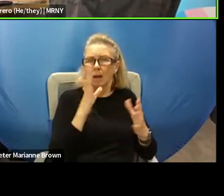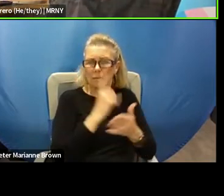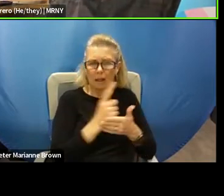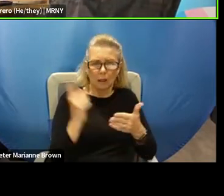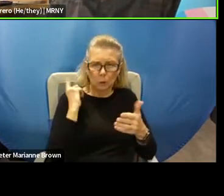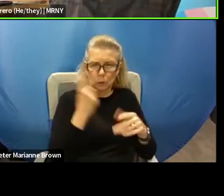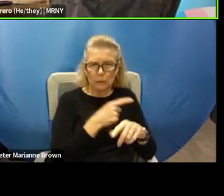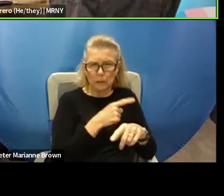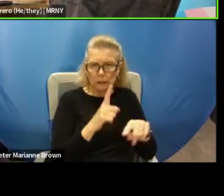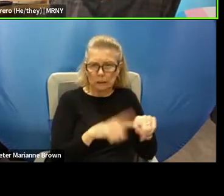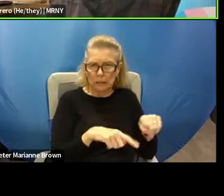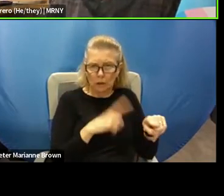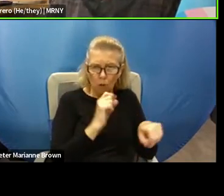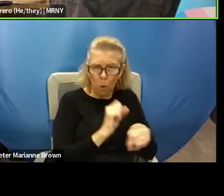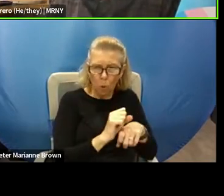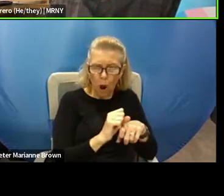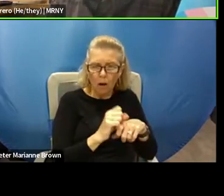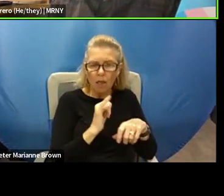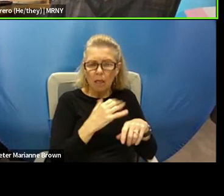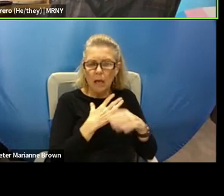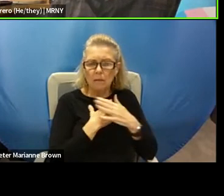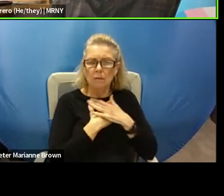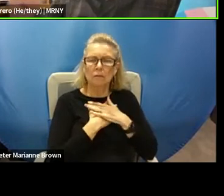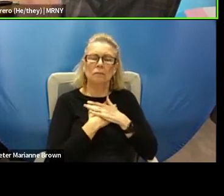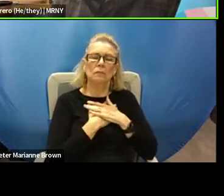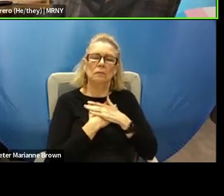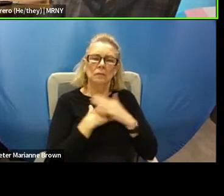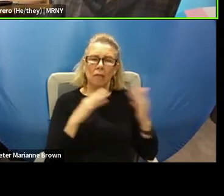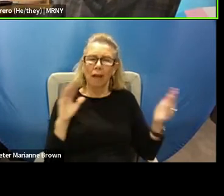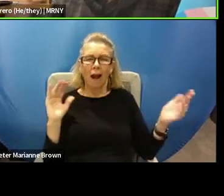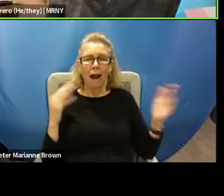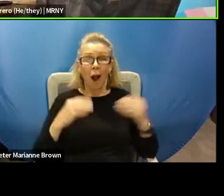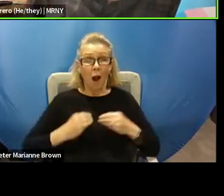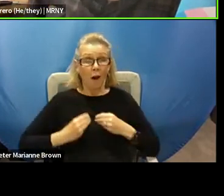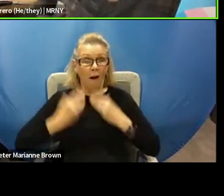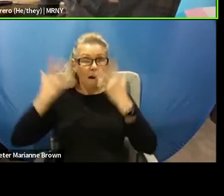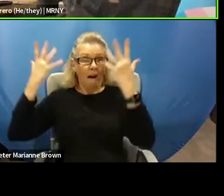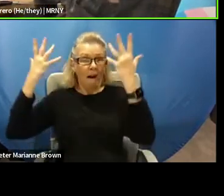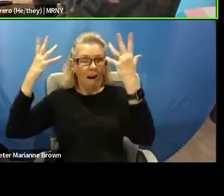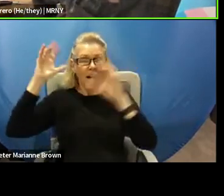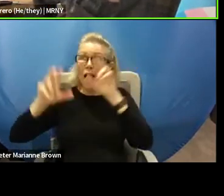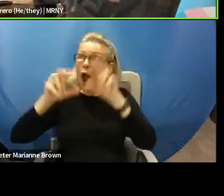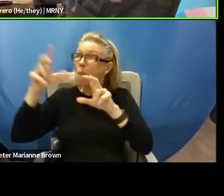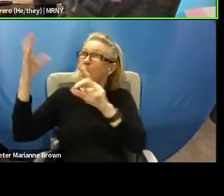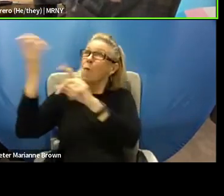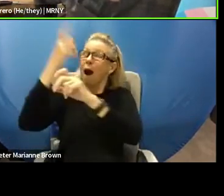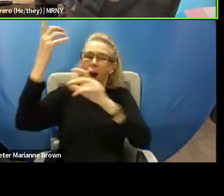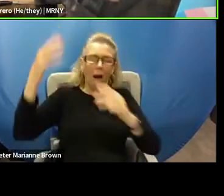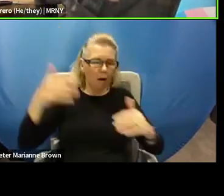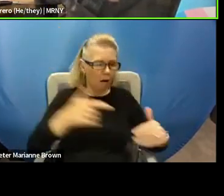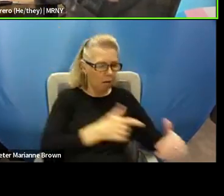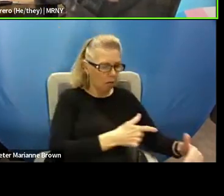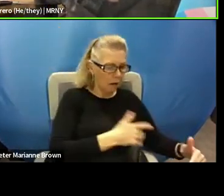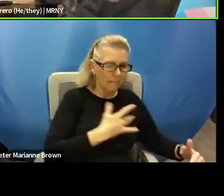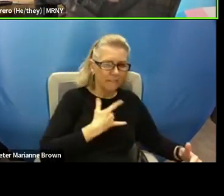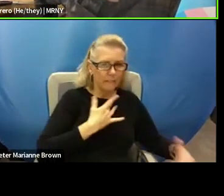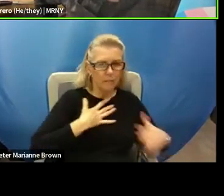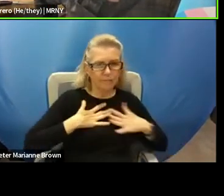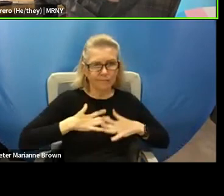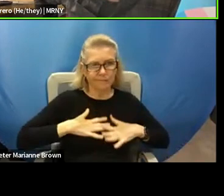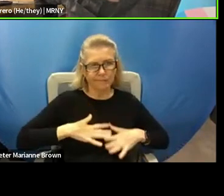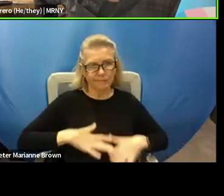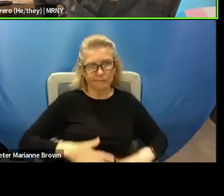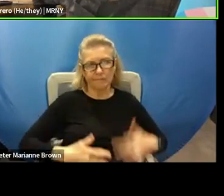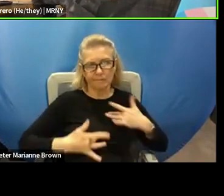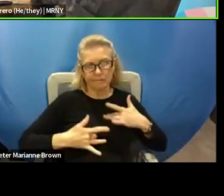I think that to me, that contrast hurts. And we had our trans visibility health